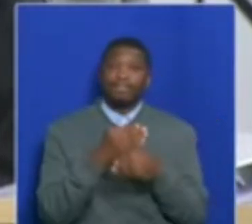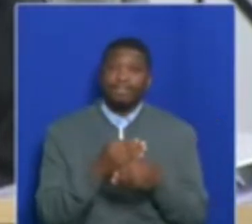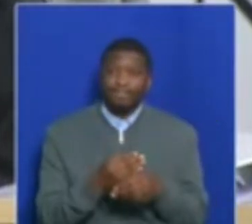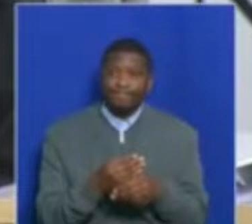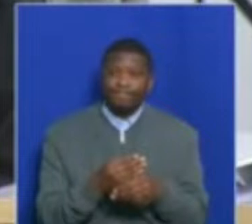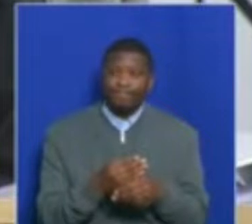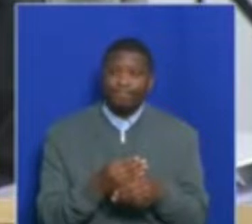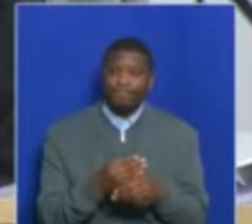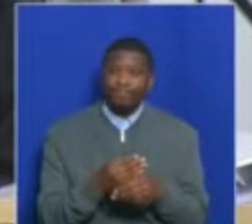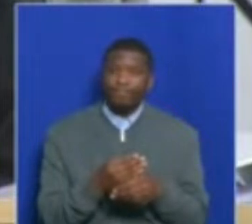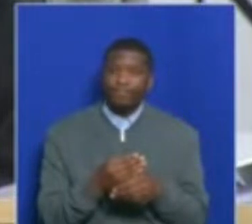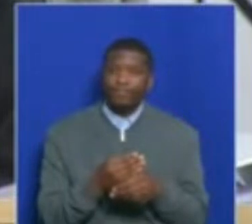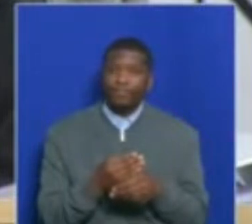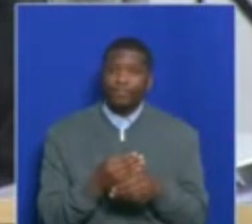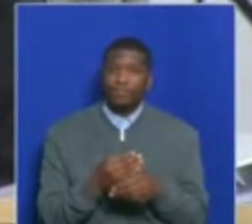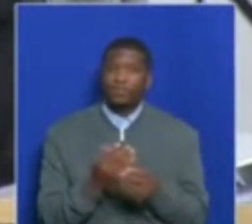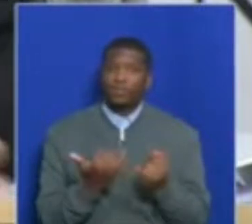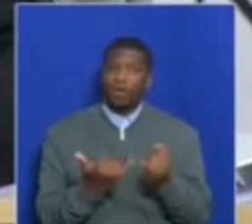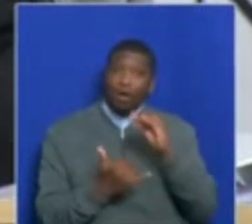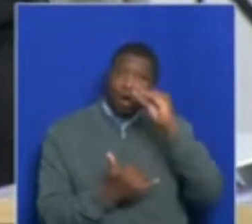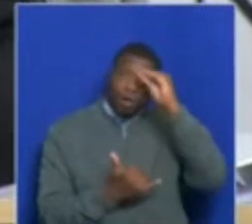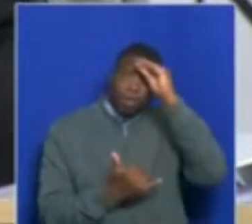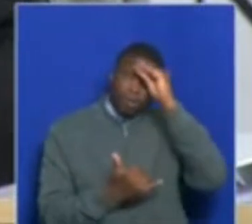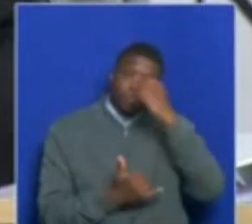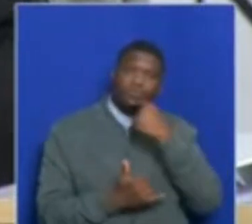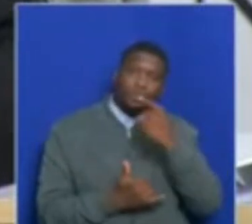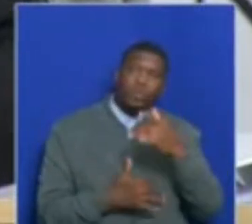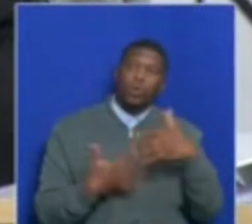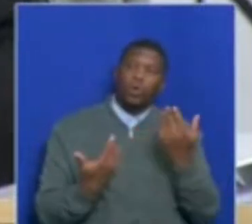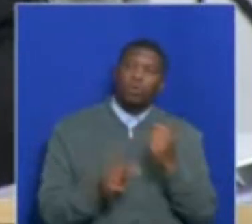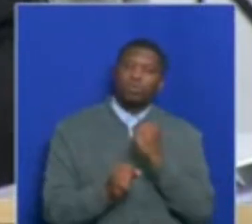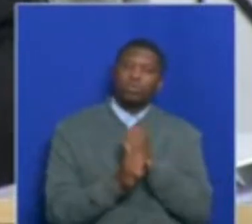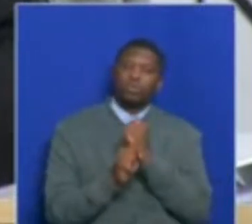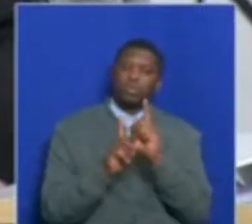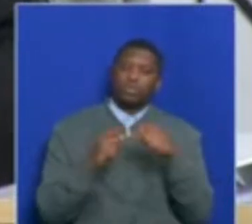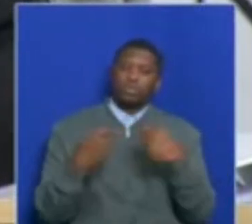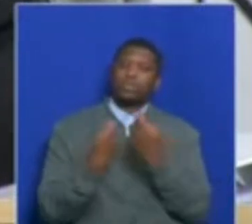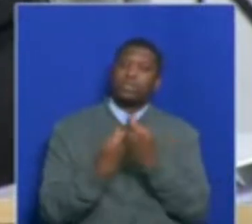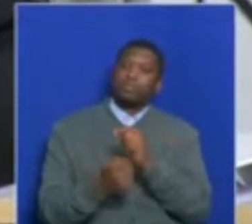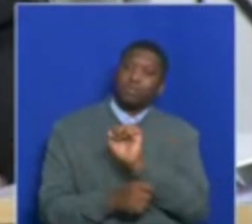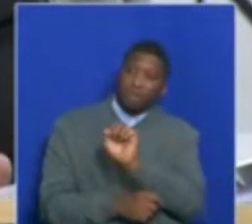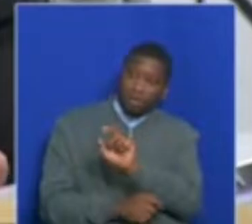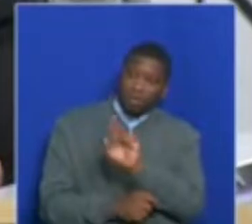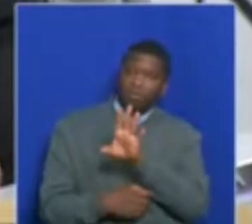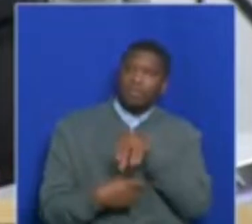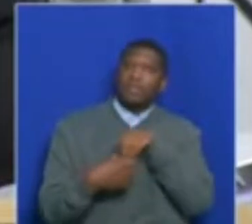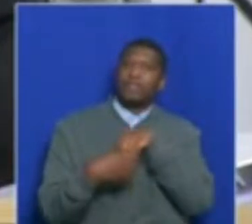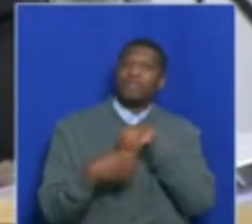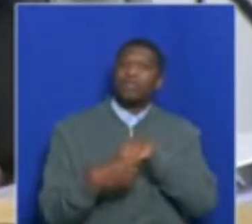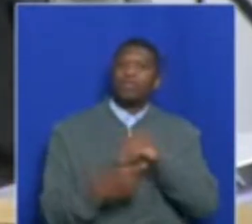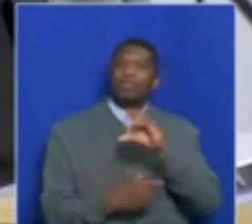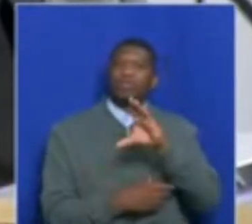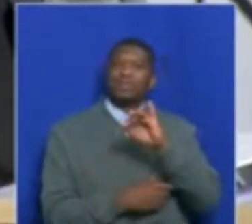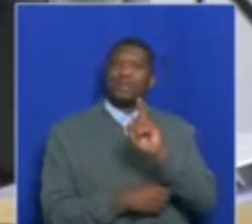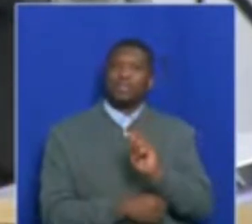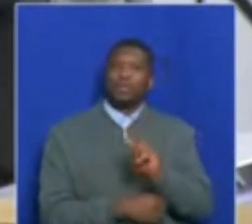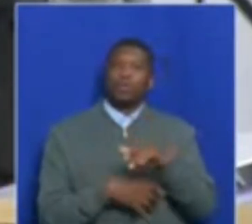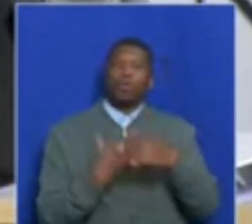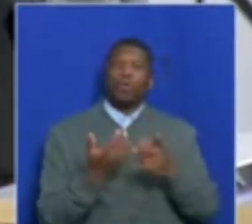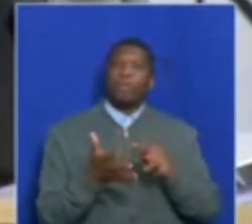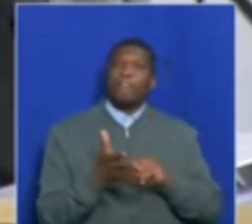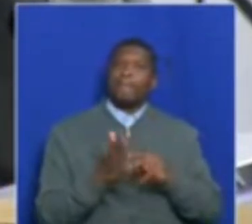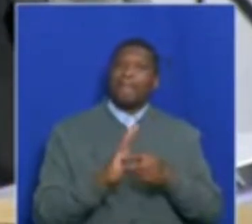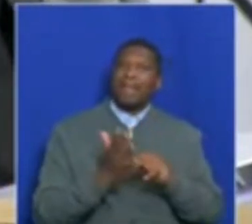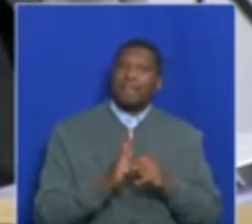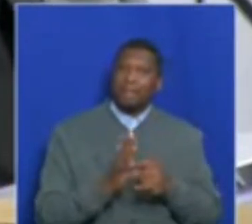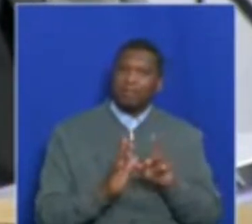here the police is saying, or the task team is saying that he was involved in cash in transit or planning cash in transit, when they cannot